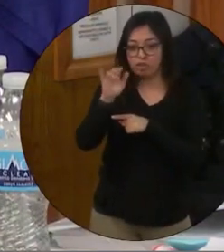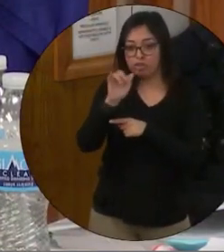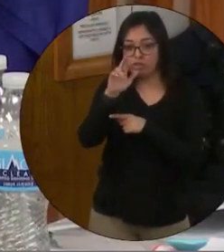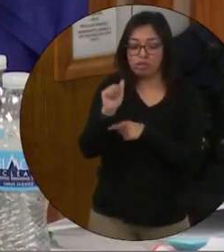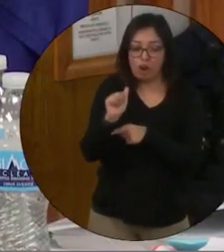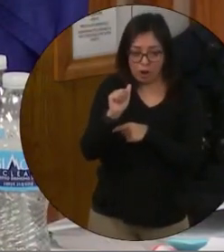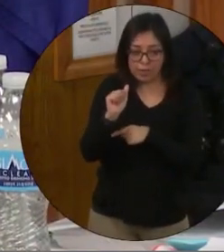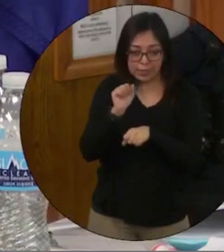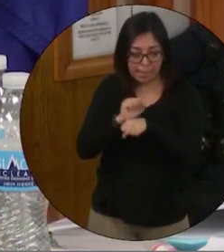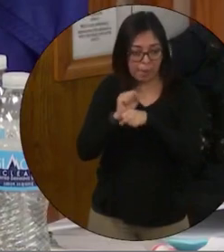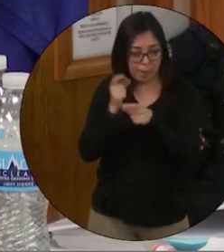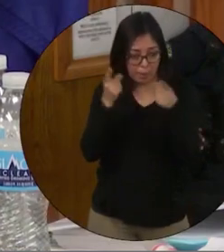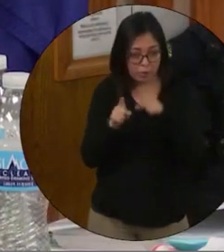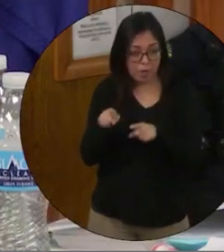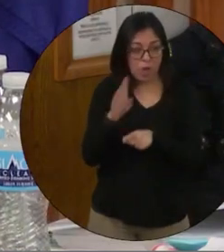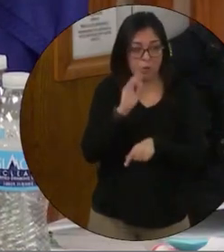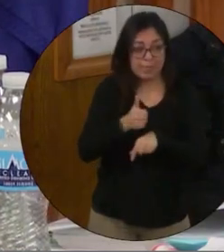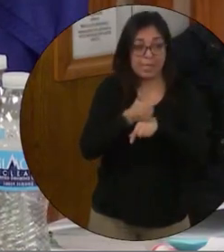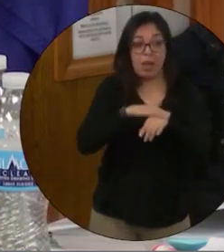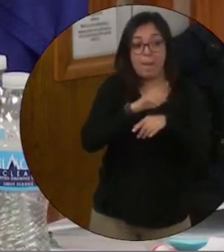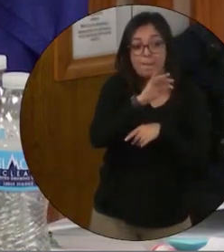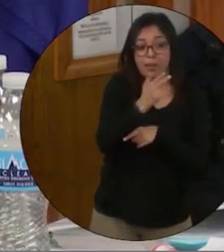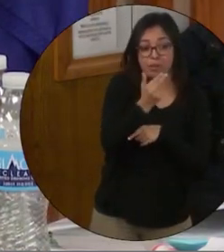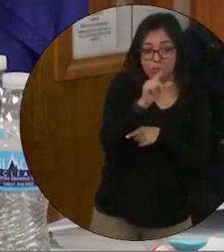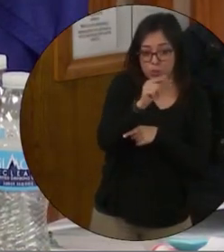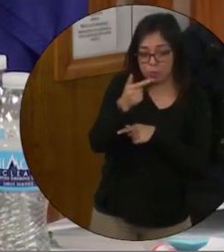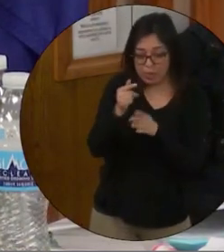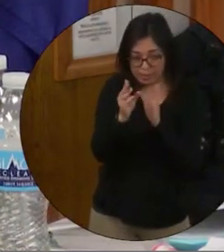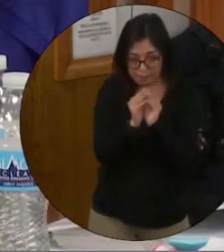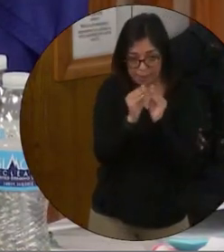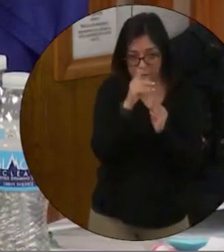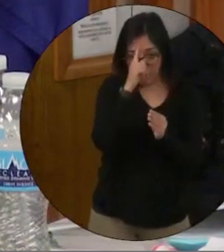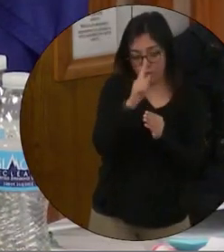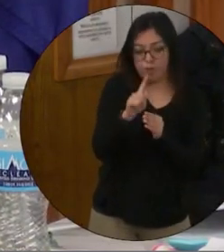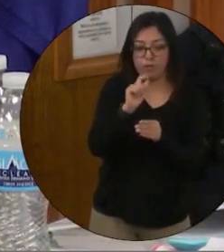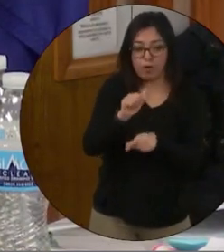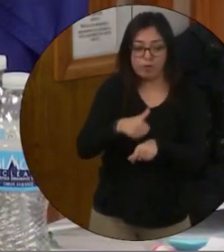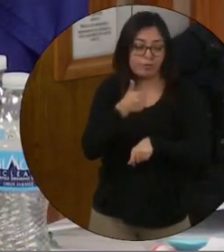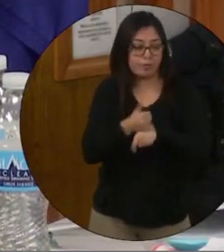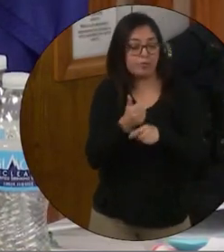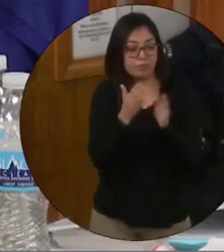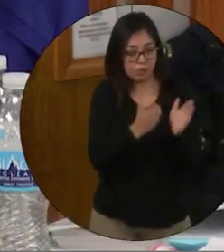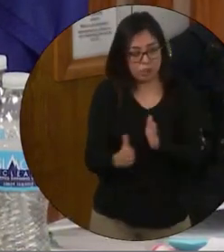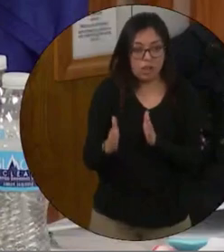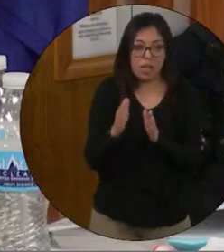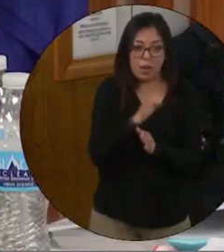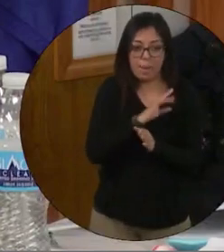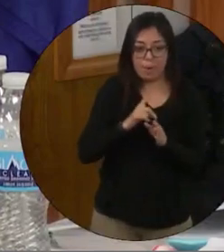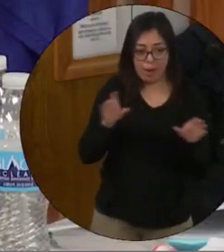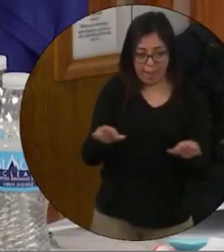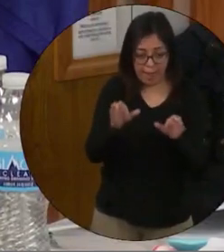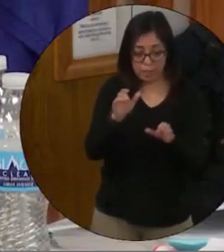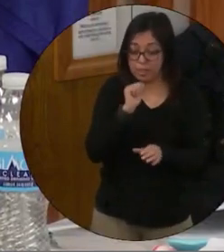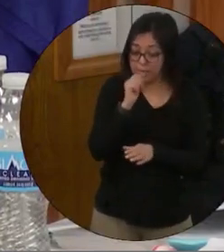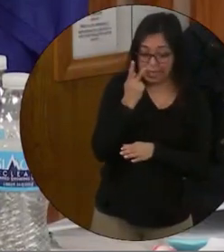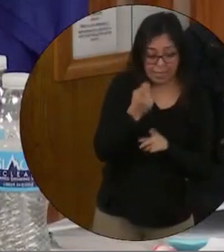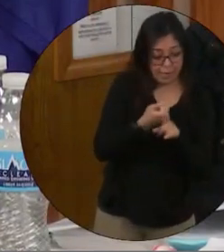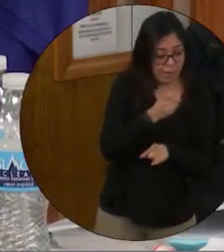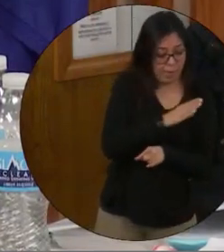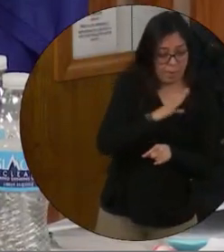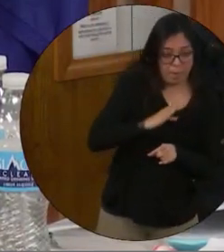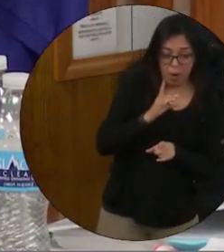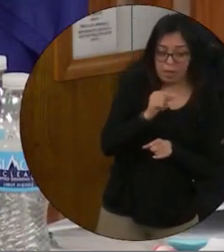placed on the May 13th, 2021 meeting agenda for board action. The document had not been seen by the board and included language that was